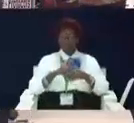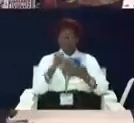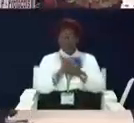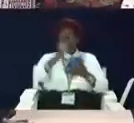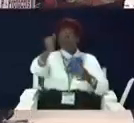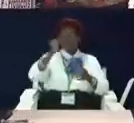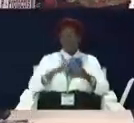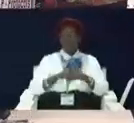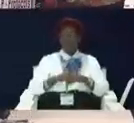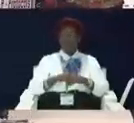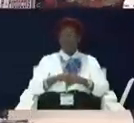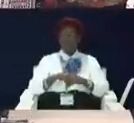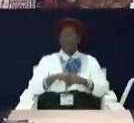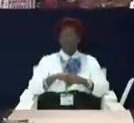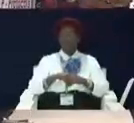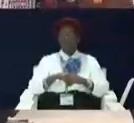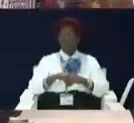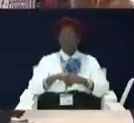Amen.